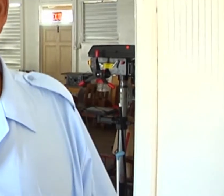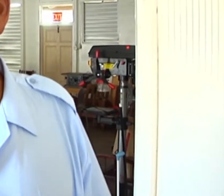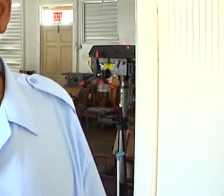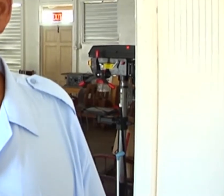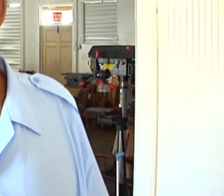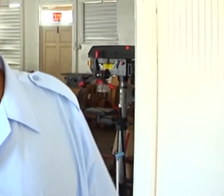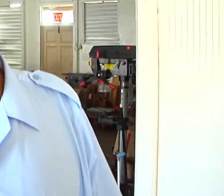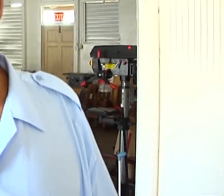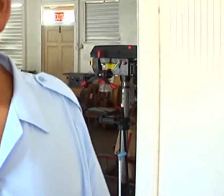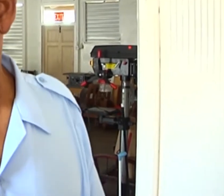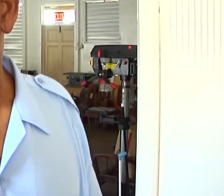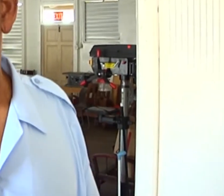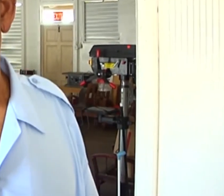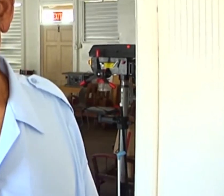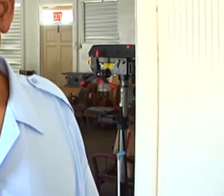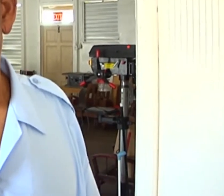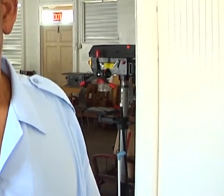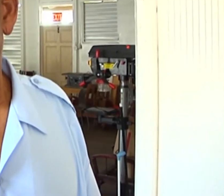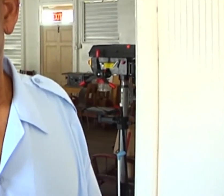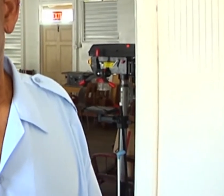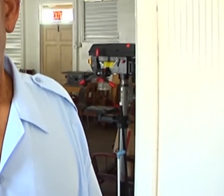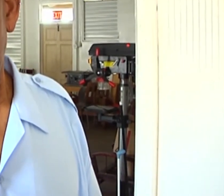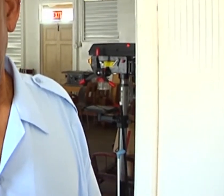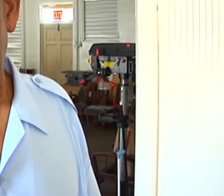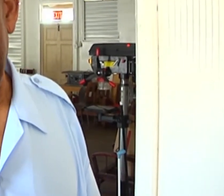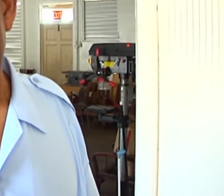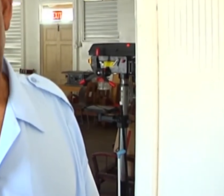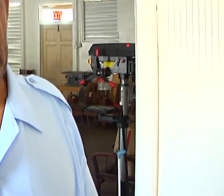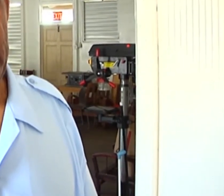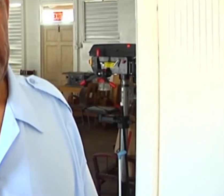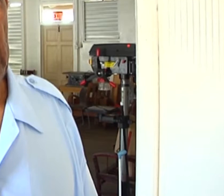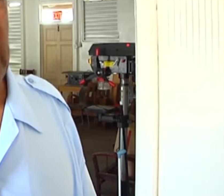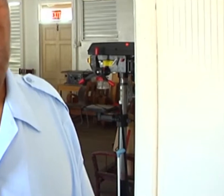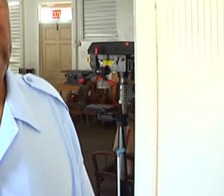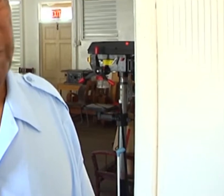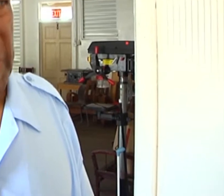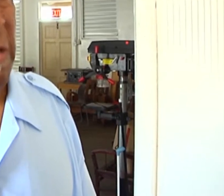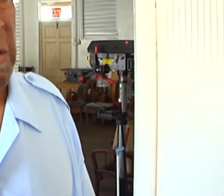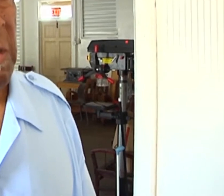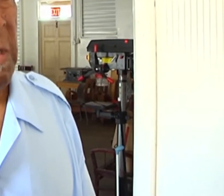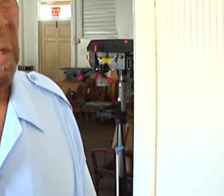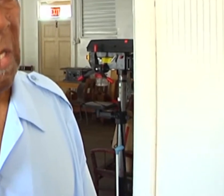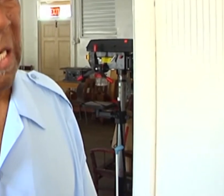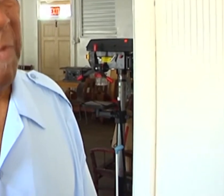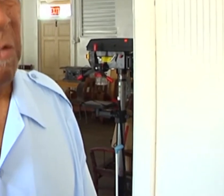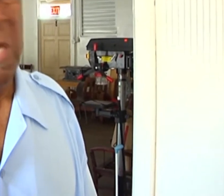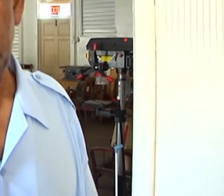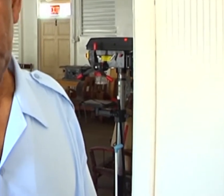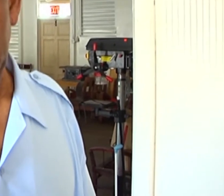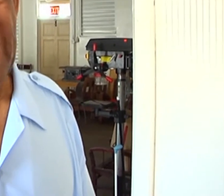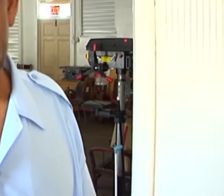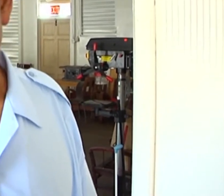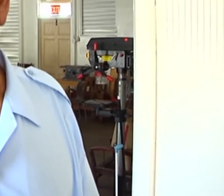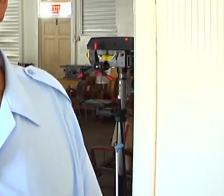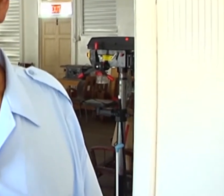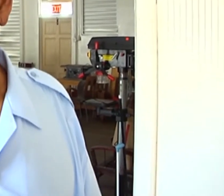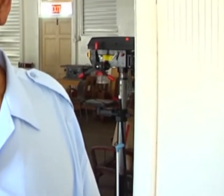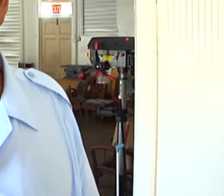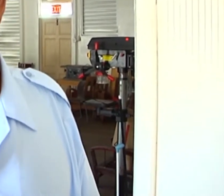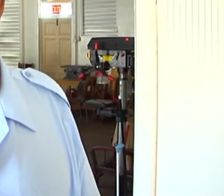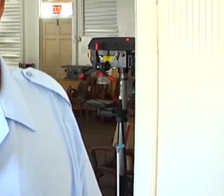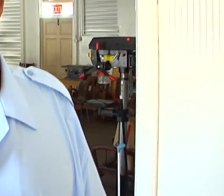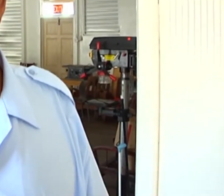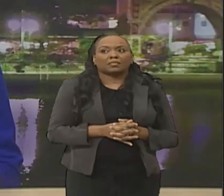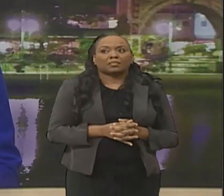for ourselves. Look, that's a volunteer there. I am a volunteer. I don't get paid. And I've been doing this for the last 30